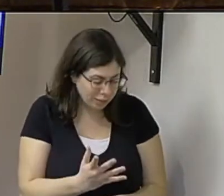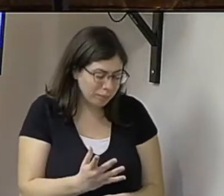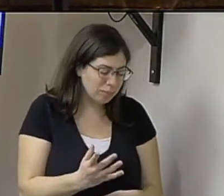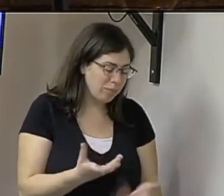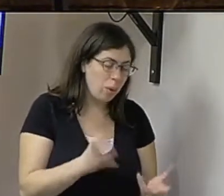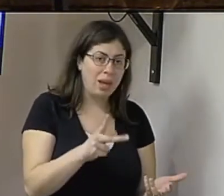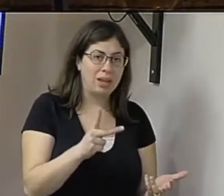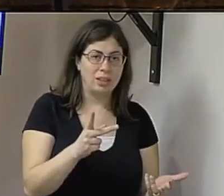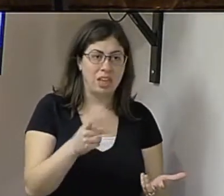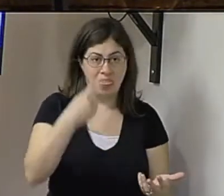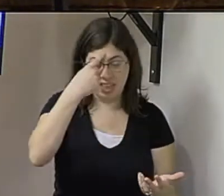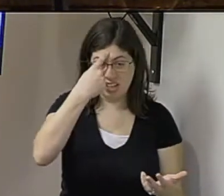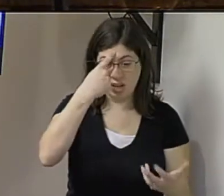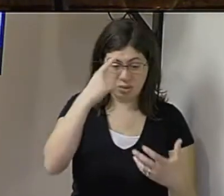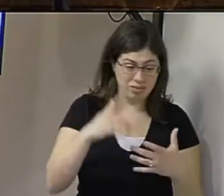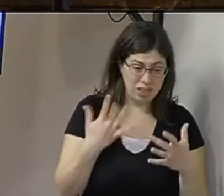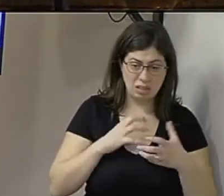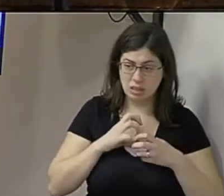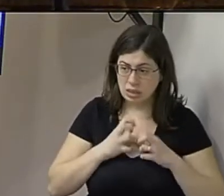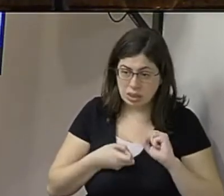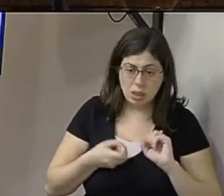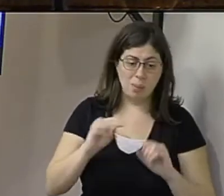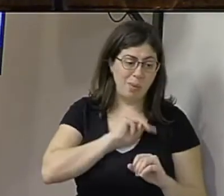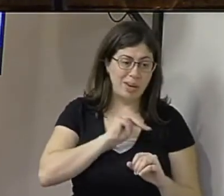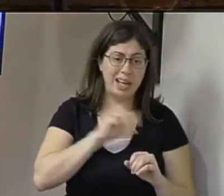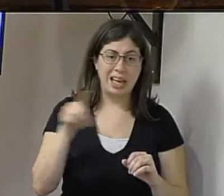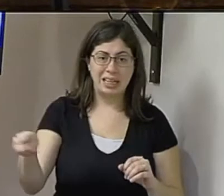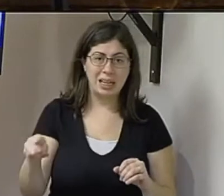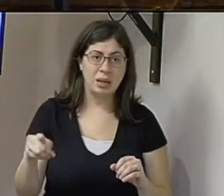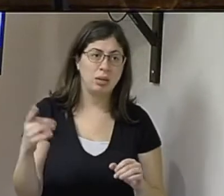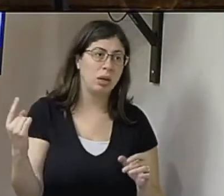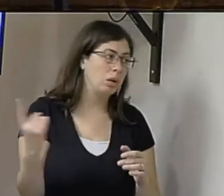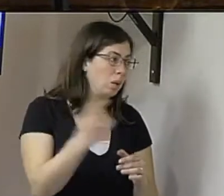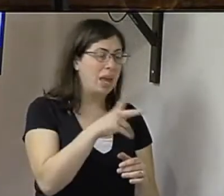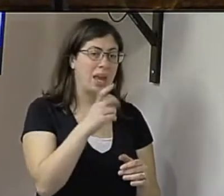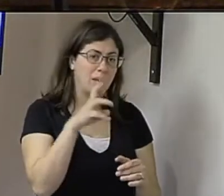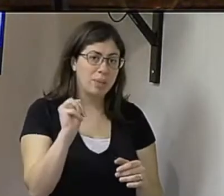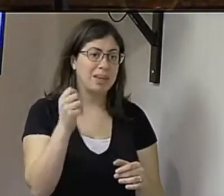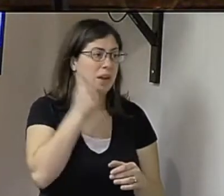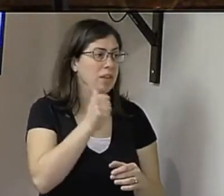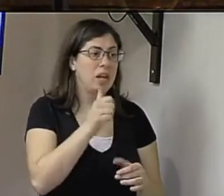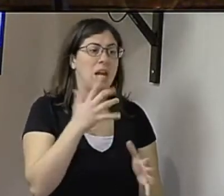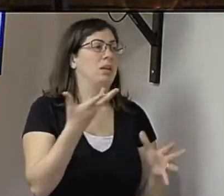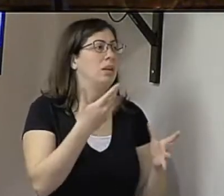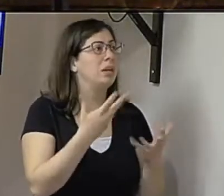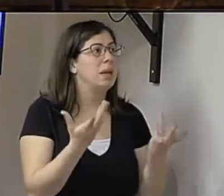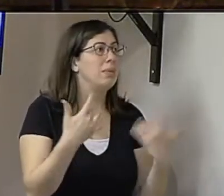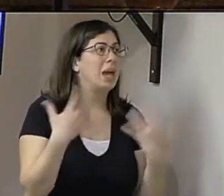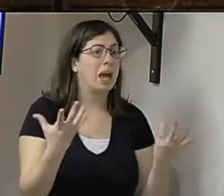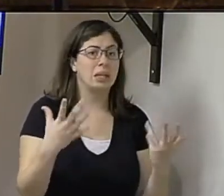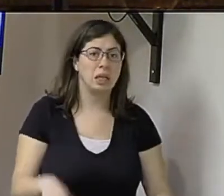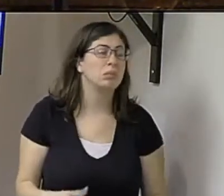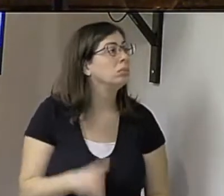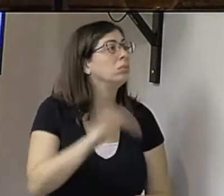know, do you think she wasn't eaten up inside about how this whole thing was going? Do you think Mordecai, it literally says Mordecai is like going to the harem every day, and he's standing at the bottom. Maybe he's like throwing a pebble up and